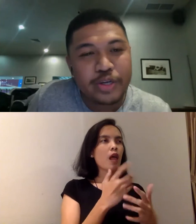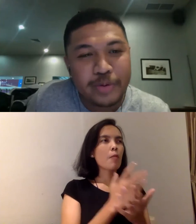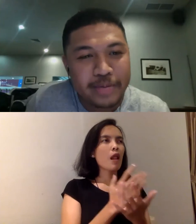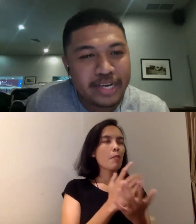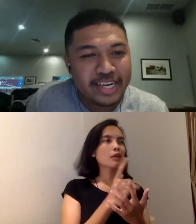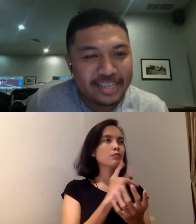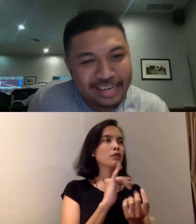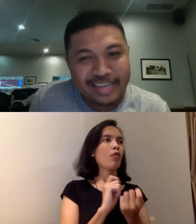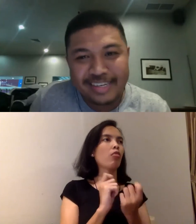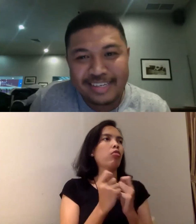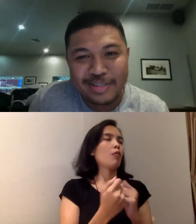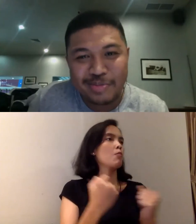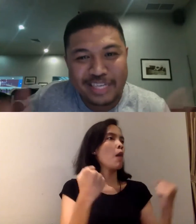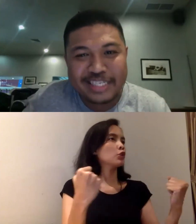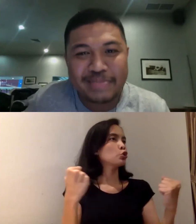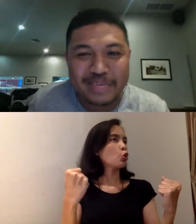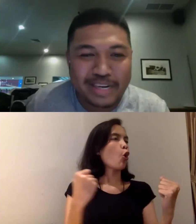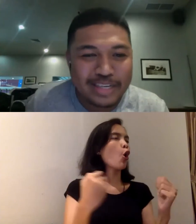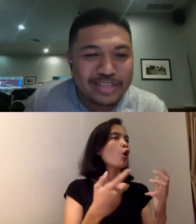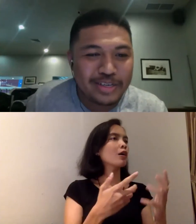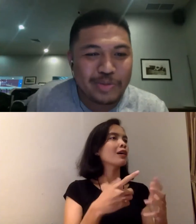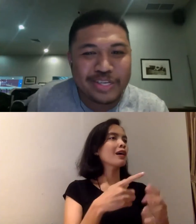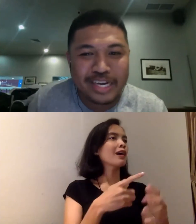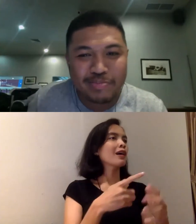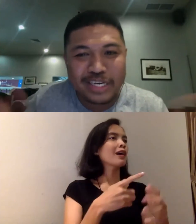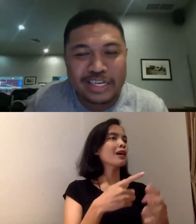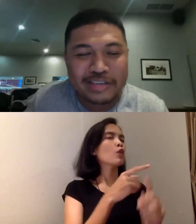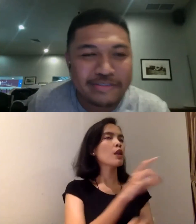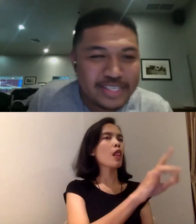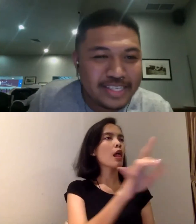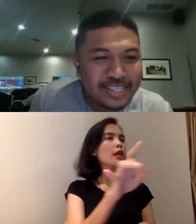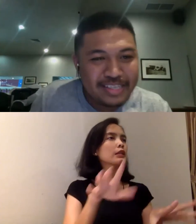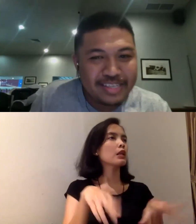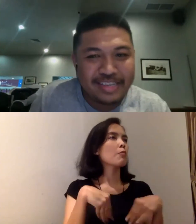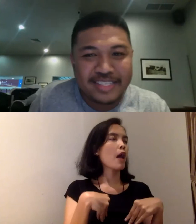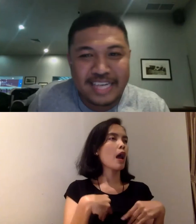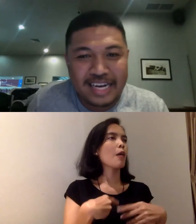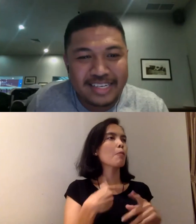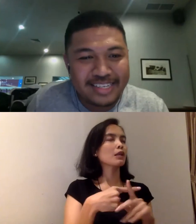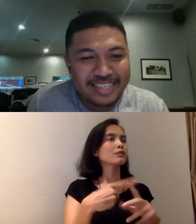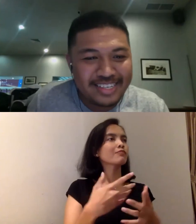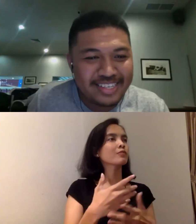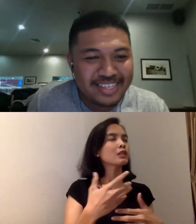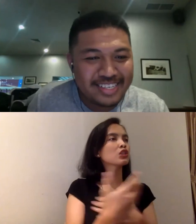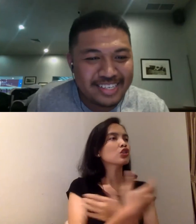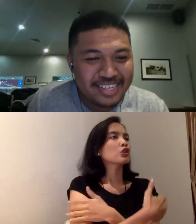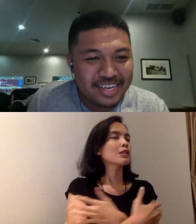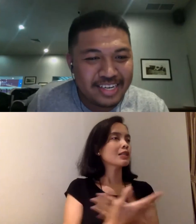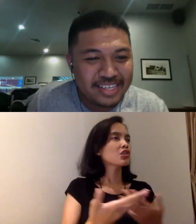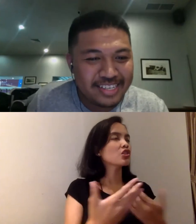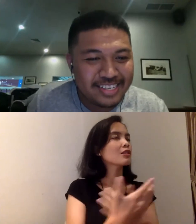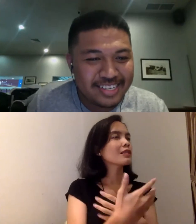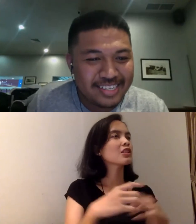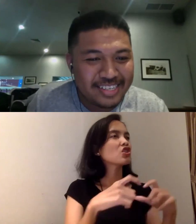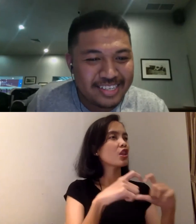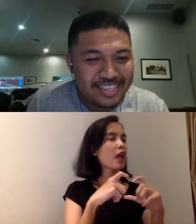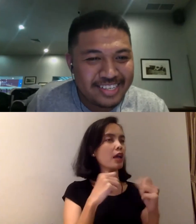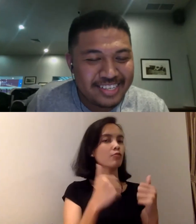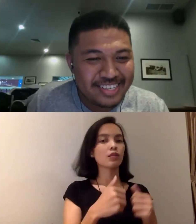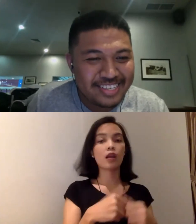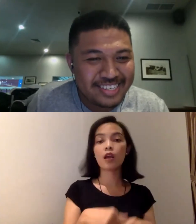you know what I mean, like, yeah, to be accepted by the community and be loved. That's sad. Yeah. Yeah.